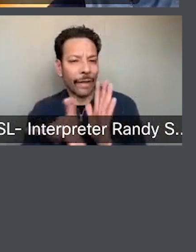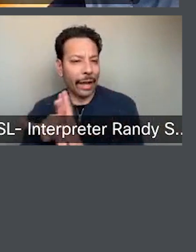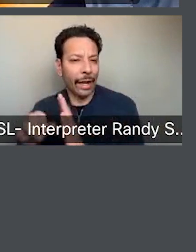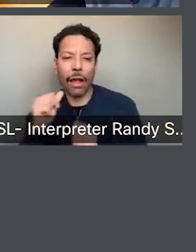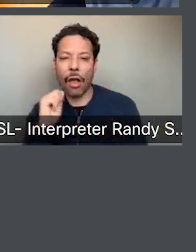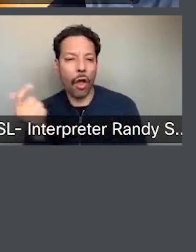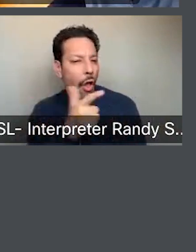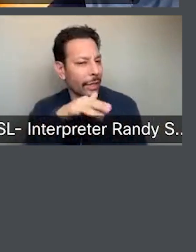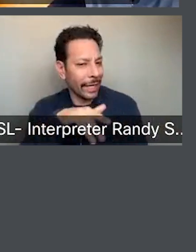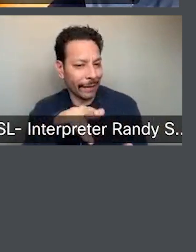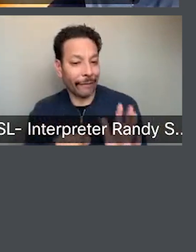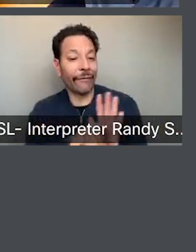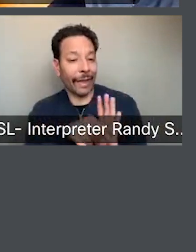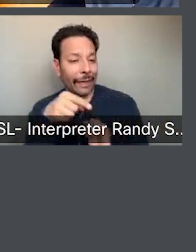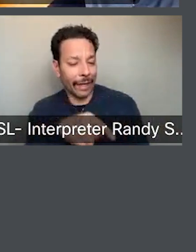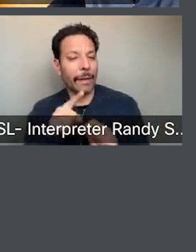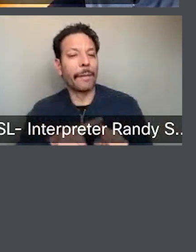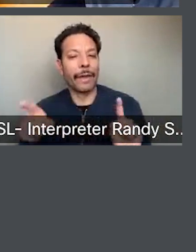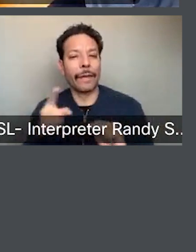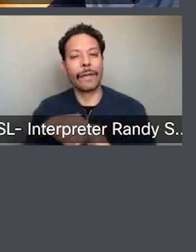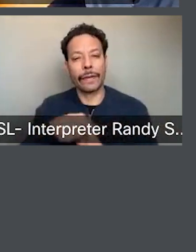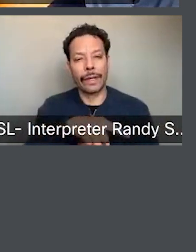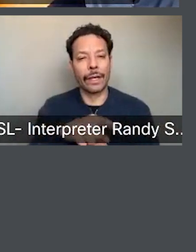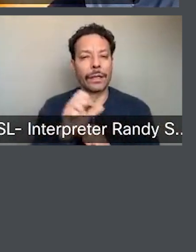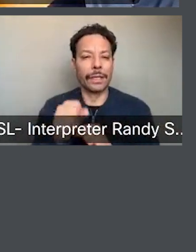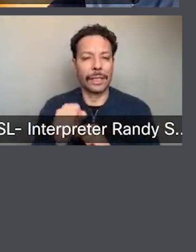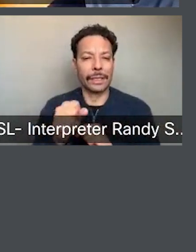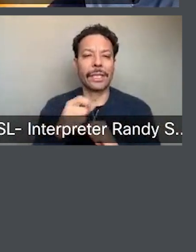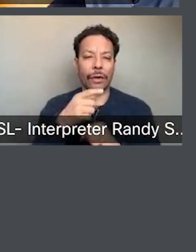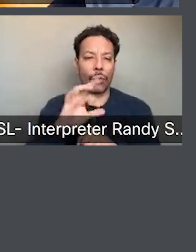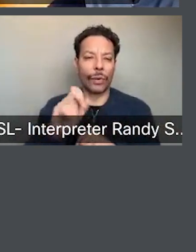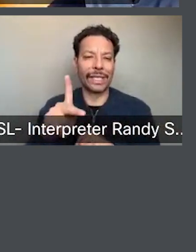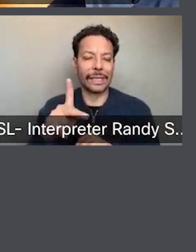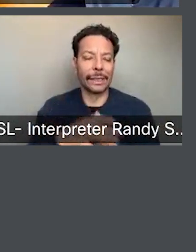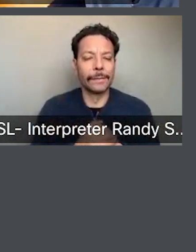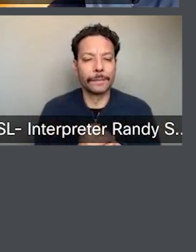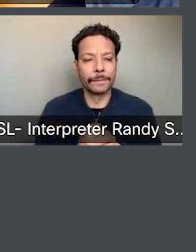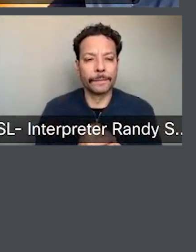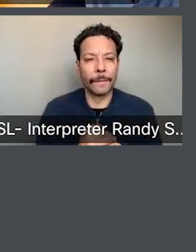it, but they certainly would be considered at risk.